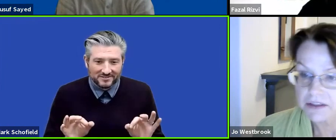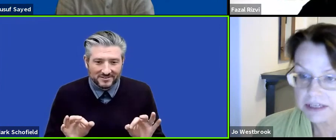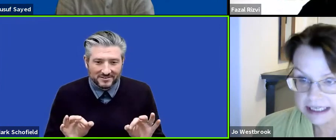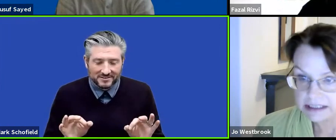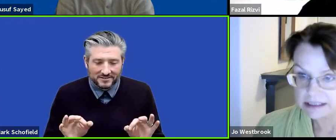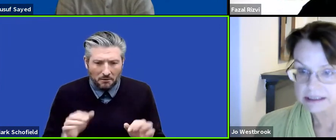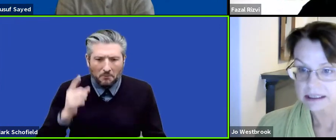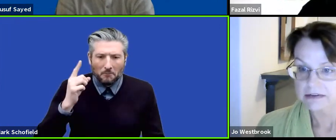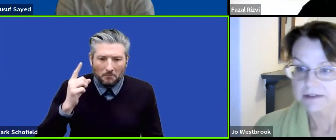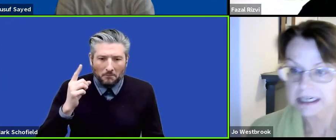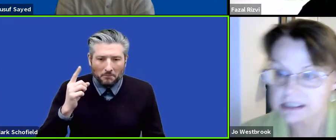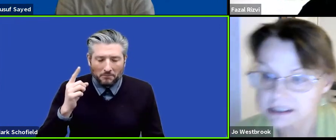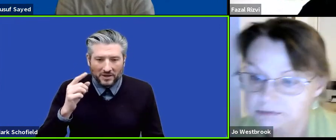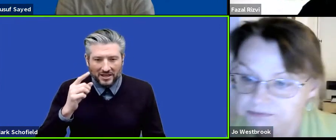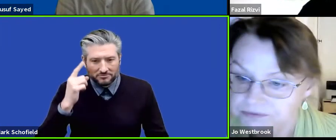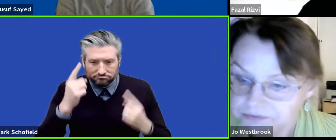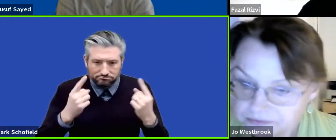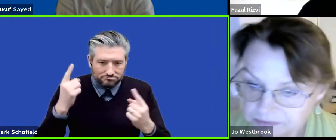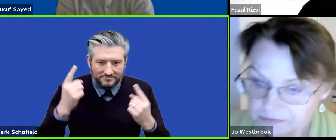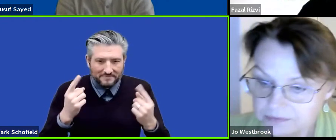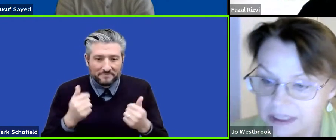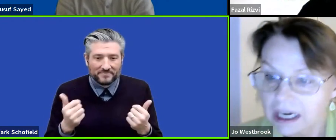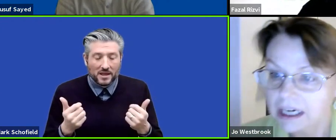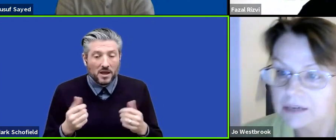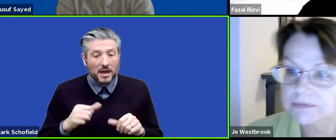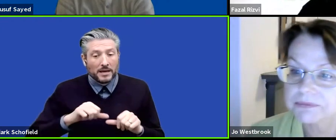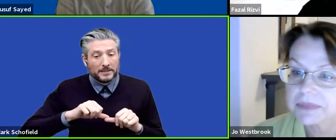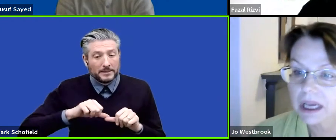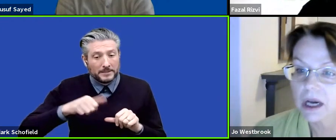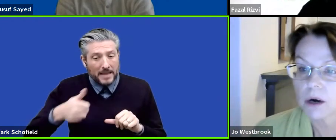And the next event